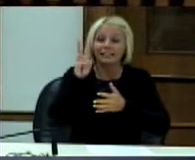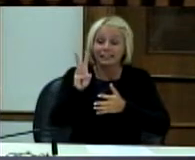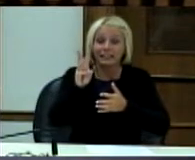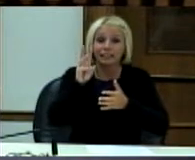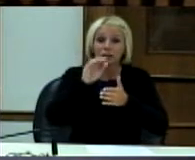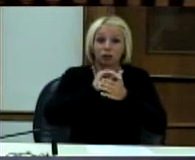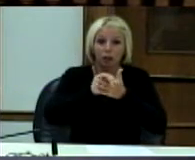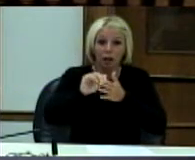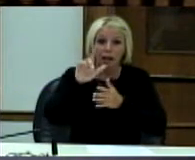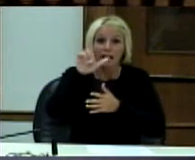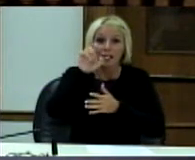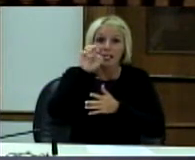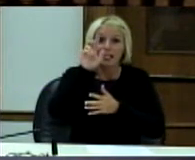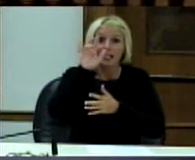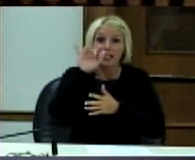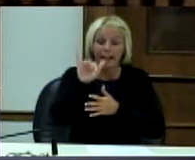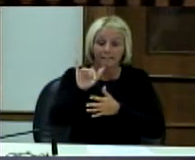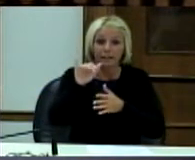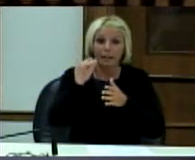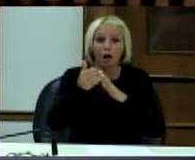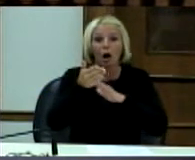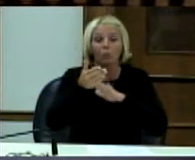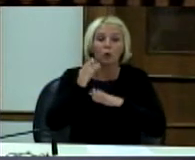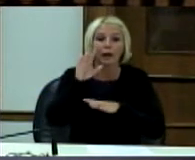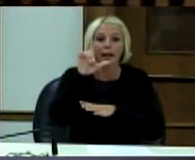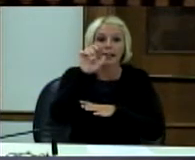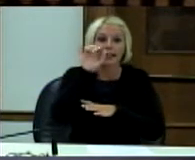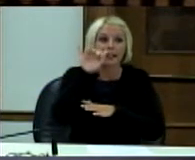$2,543,386 levy, operating levy,